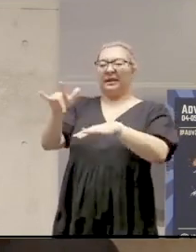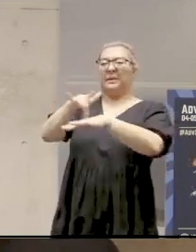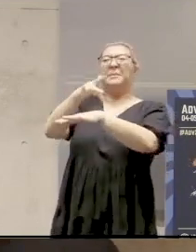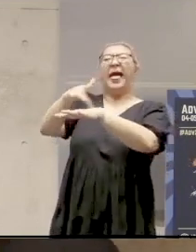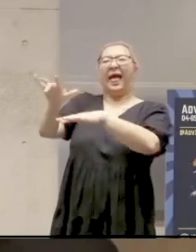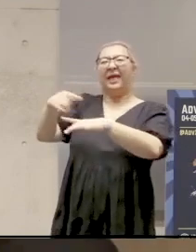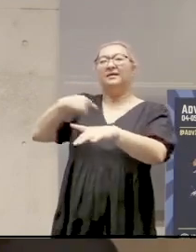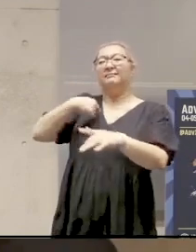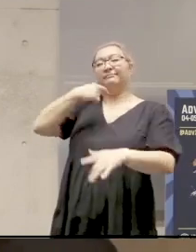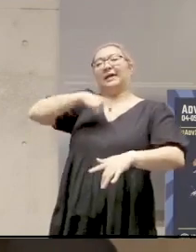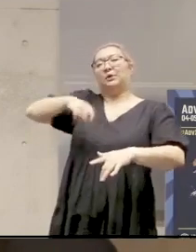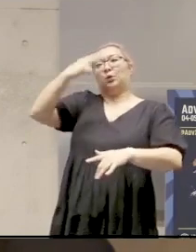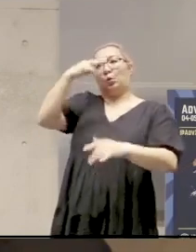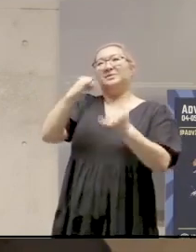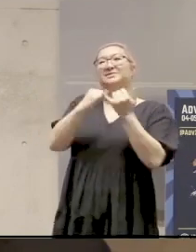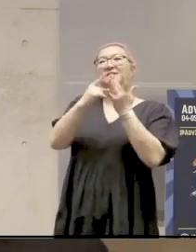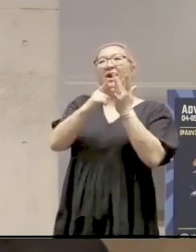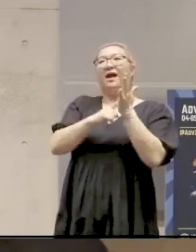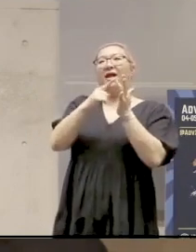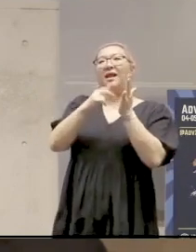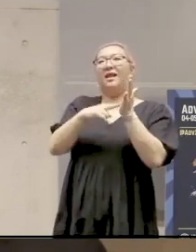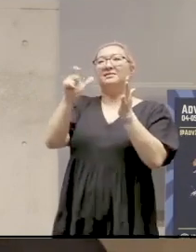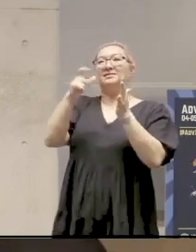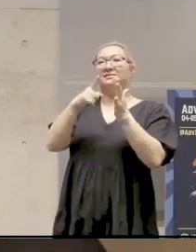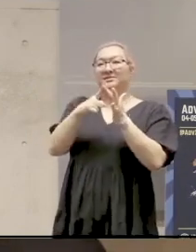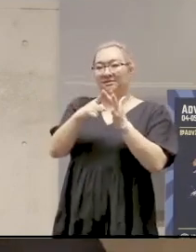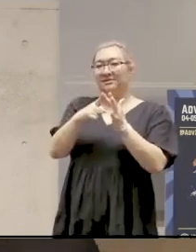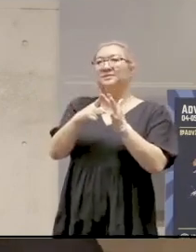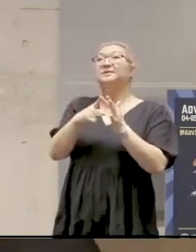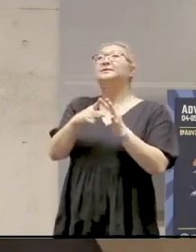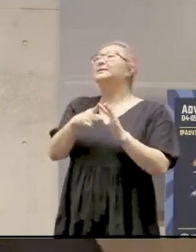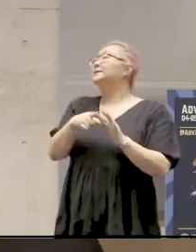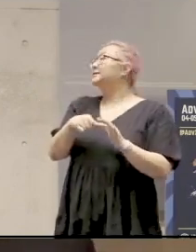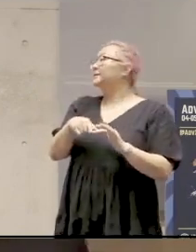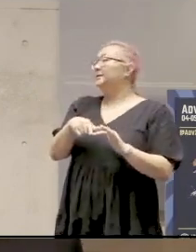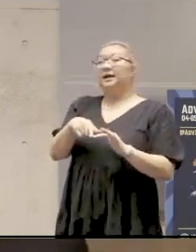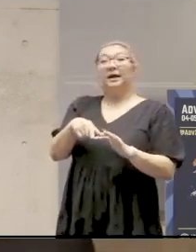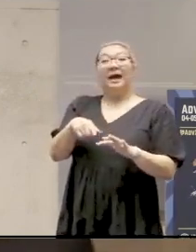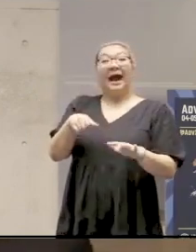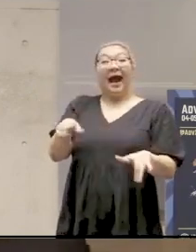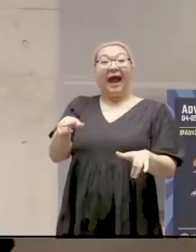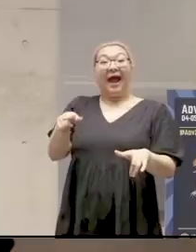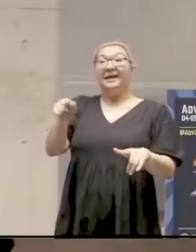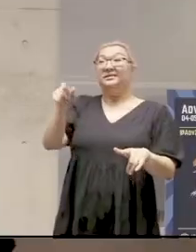the reviewer mentioned literally everyone but Silence or me.